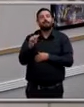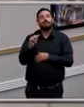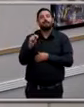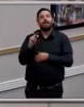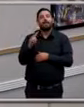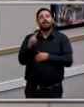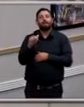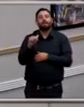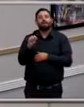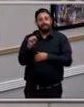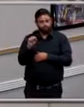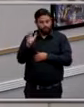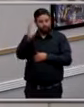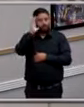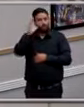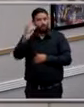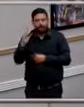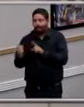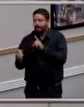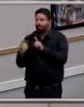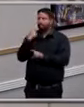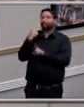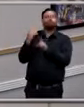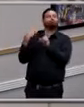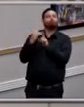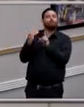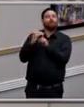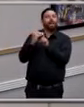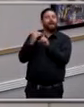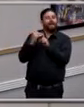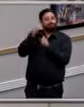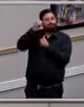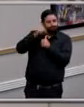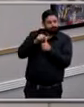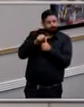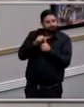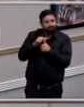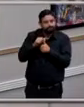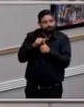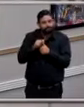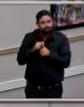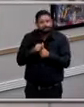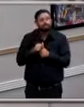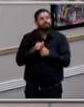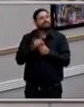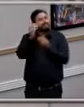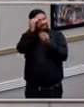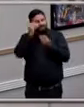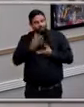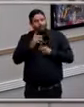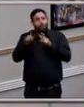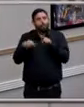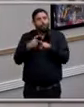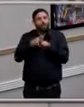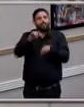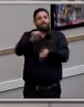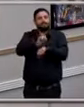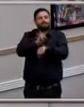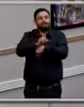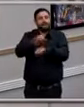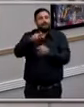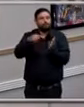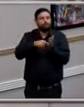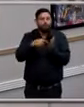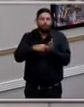you a notice or a notification basically indicating when the assignment is due. There are many